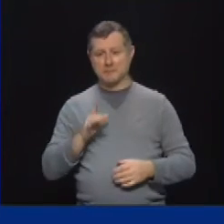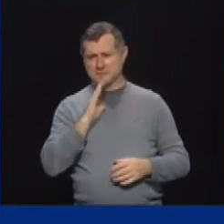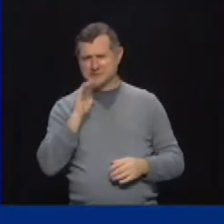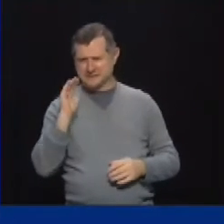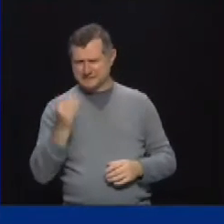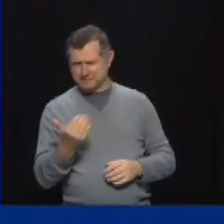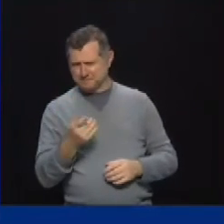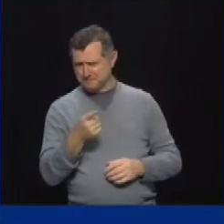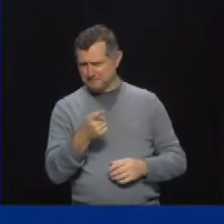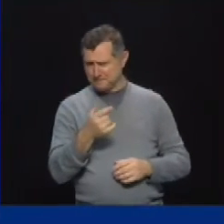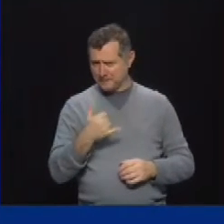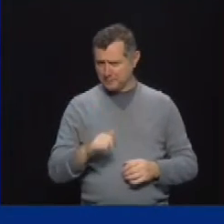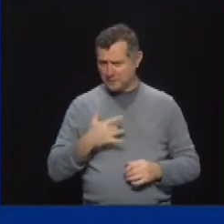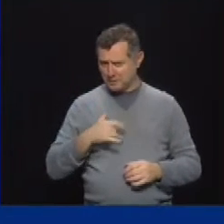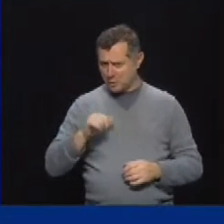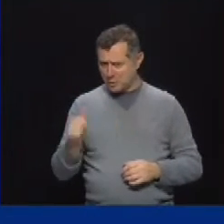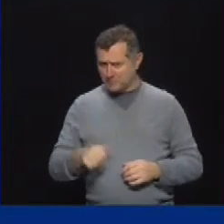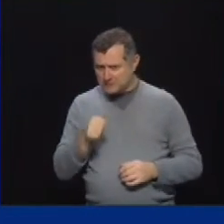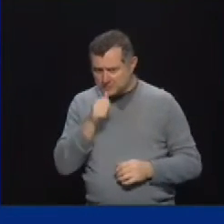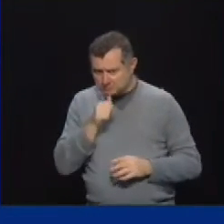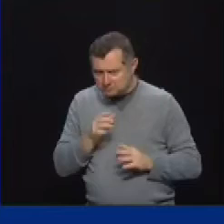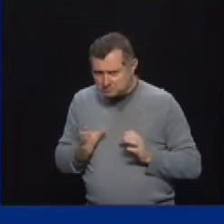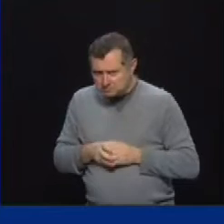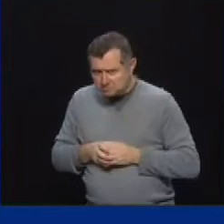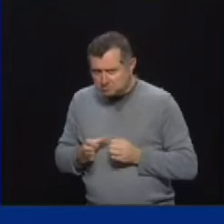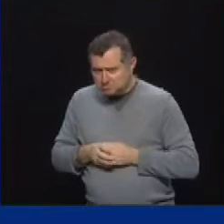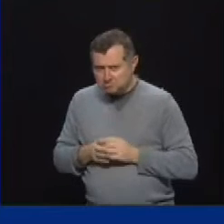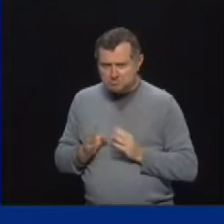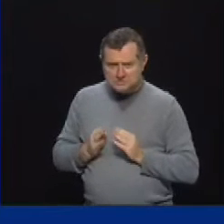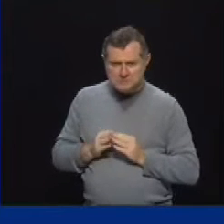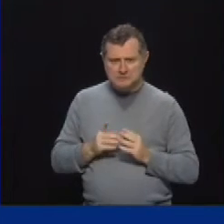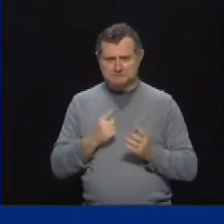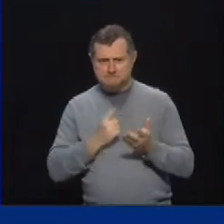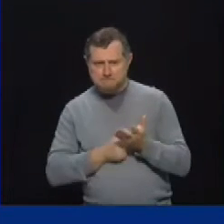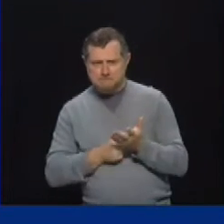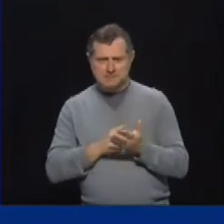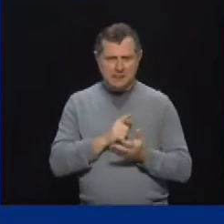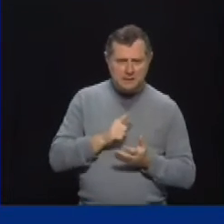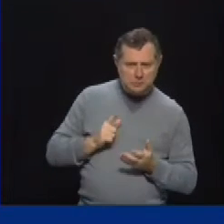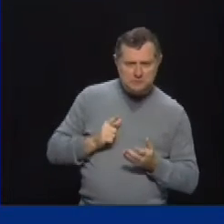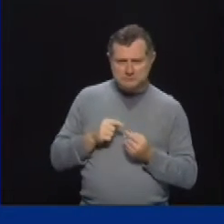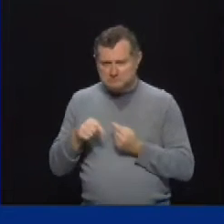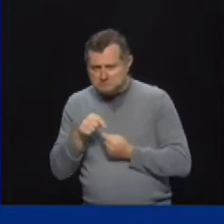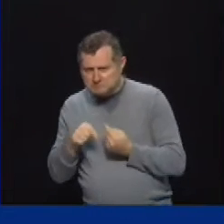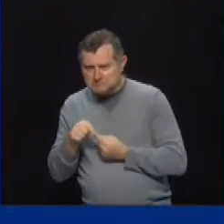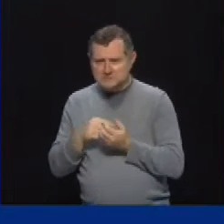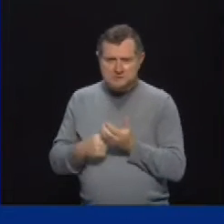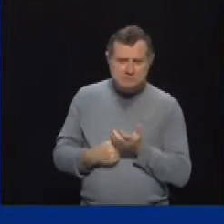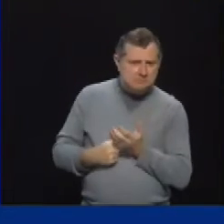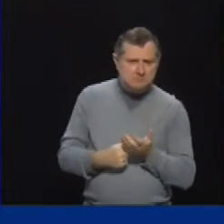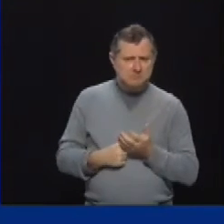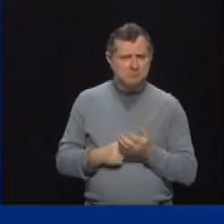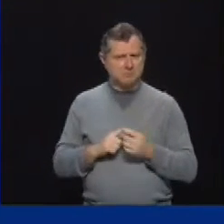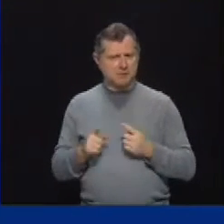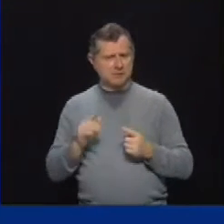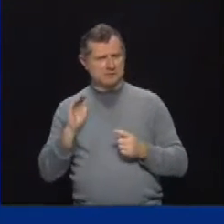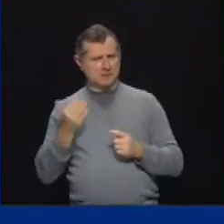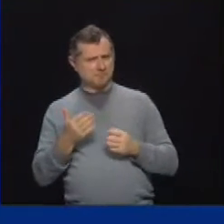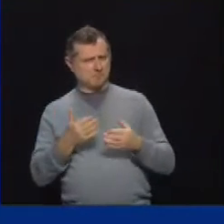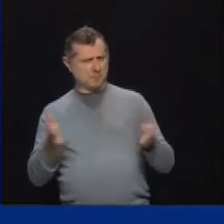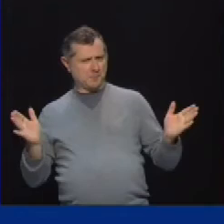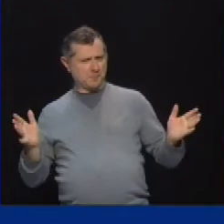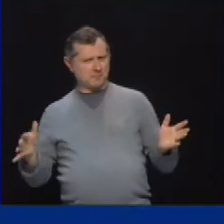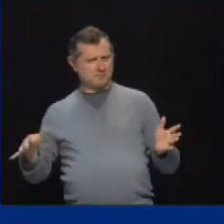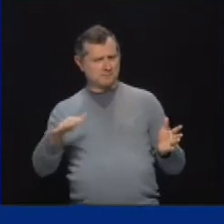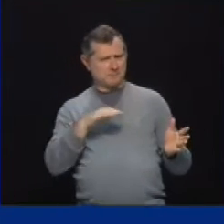public till the very last minute. I know you're negotiating with the legislature on the details, but it seemed like the broad strokes, including extending the